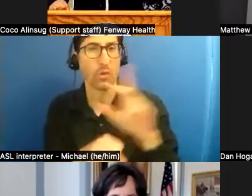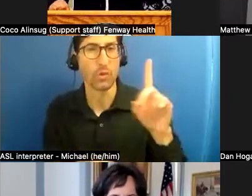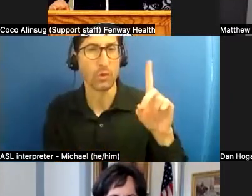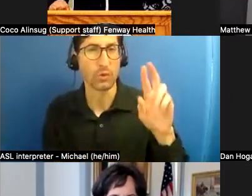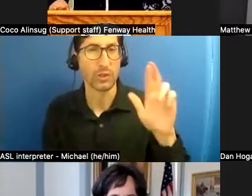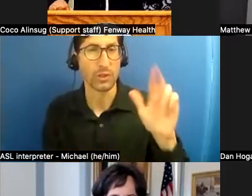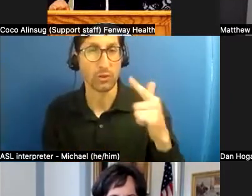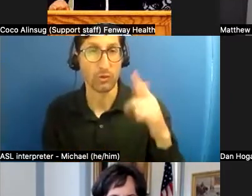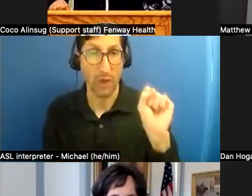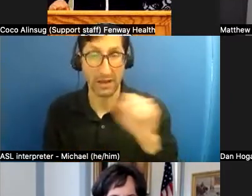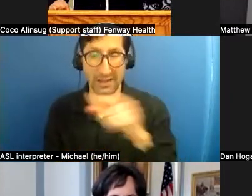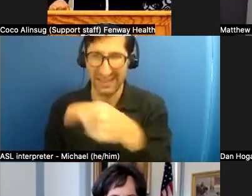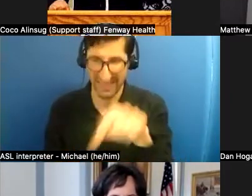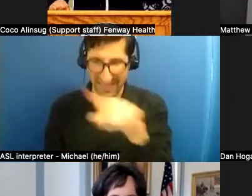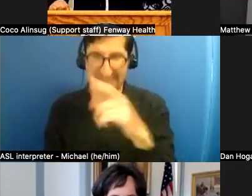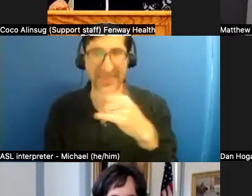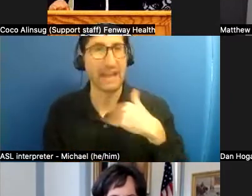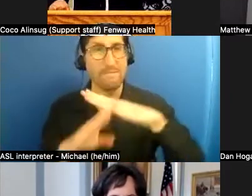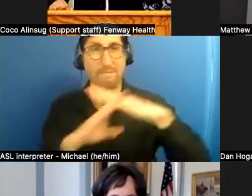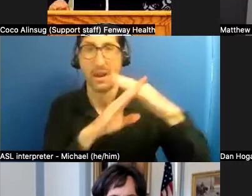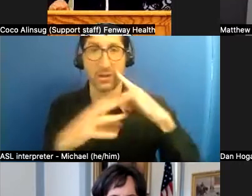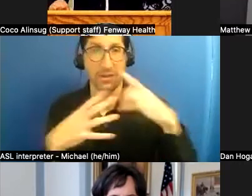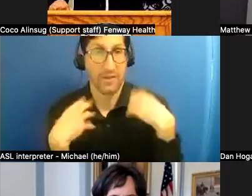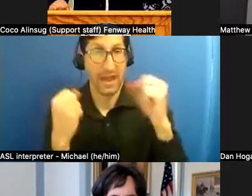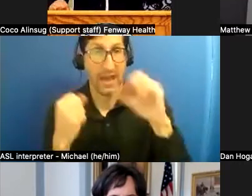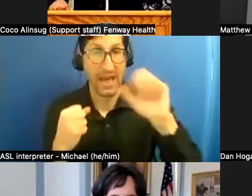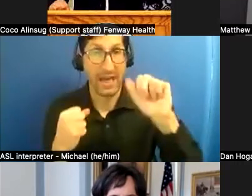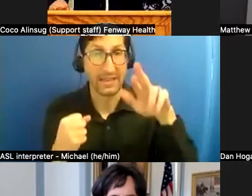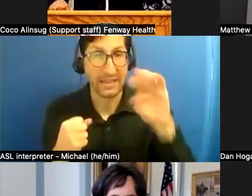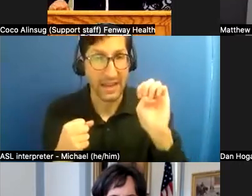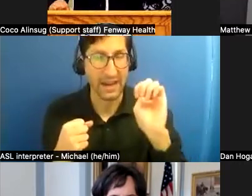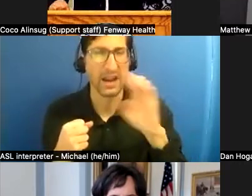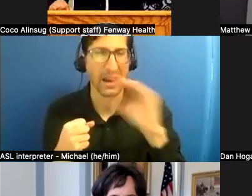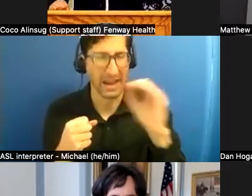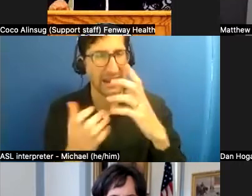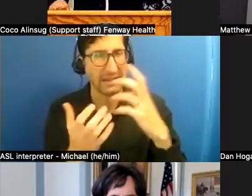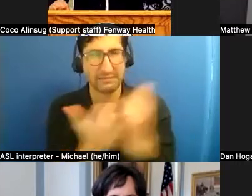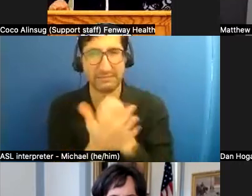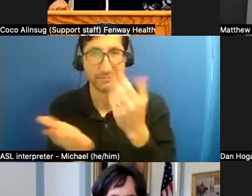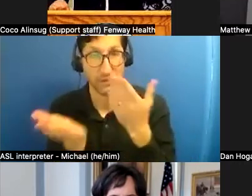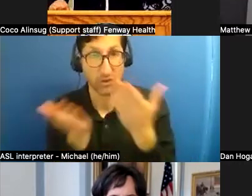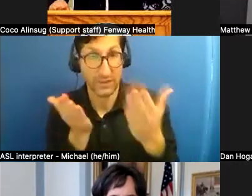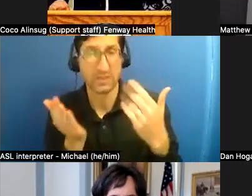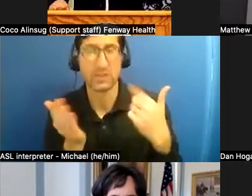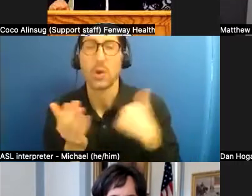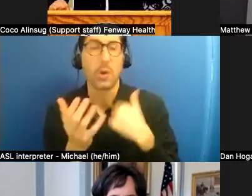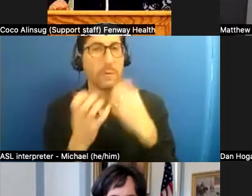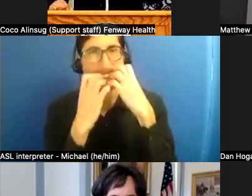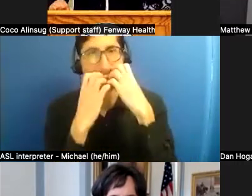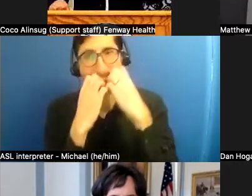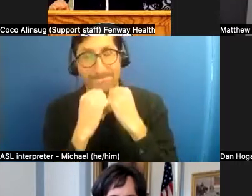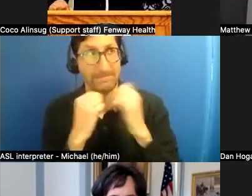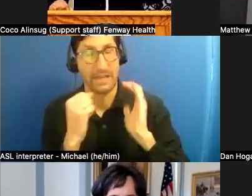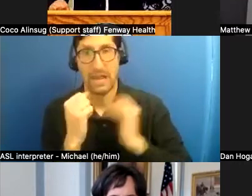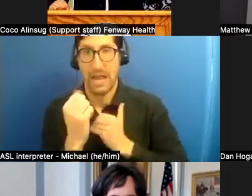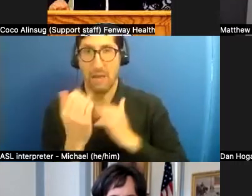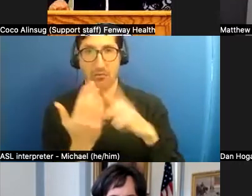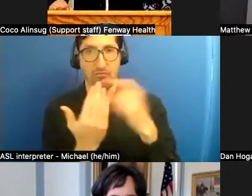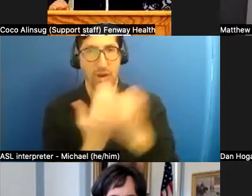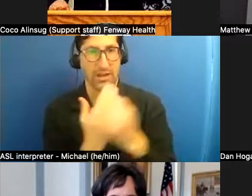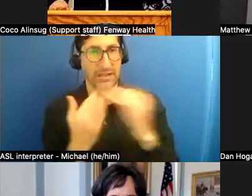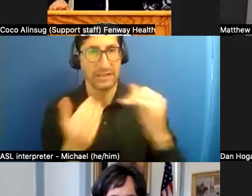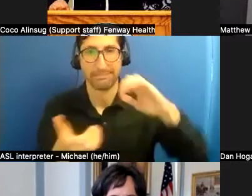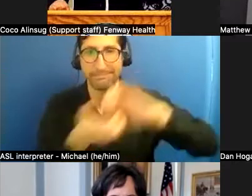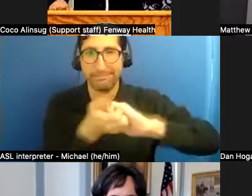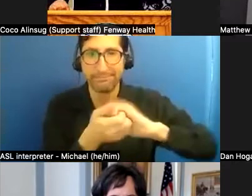needs and barriers to accessing care. We're deeply proud to work on this project in partnership with the city of Somerville in